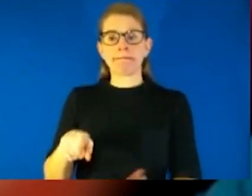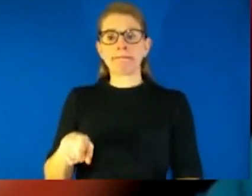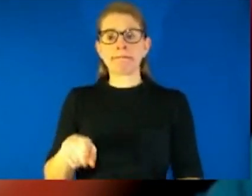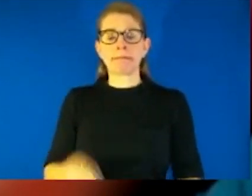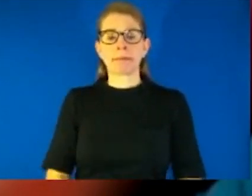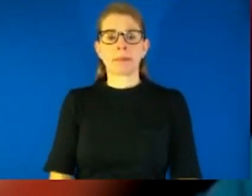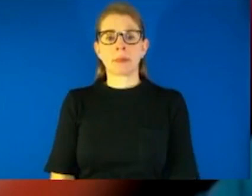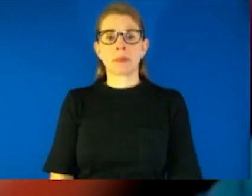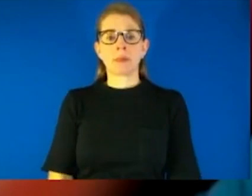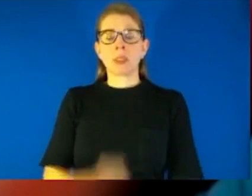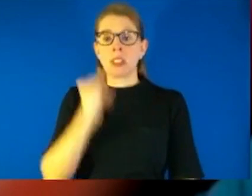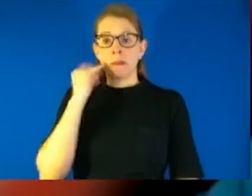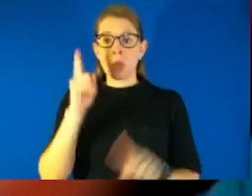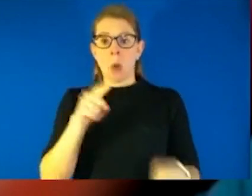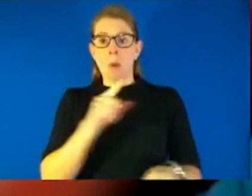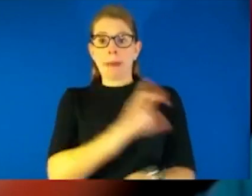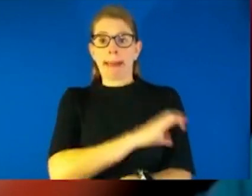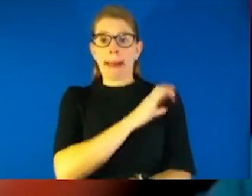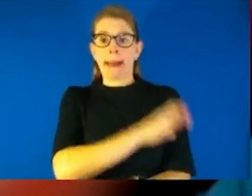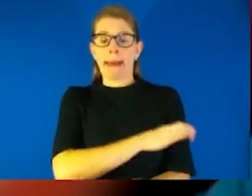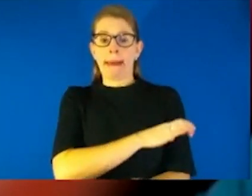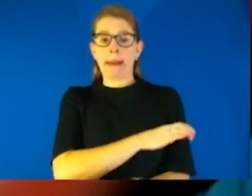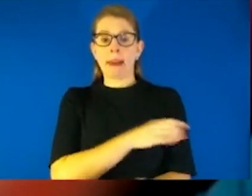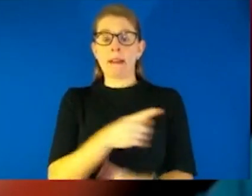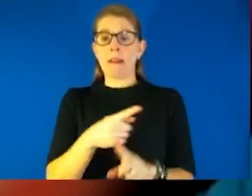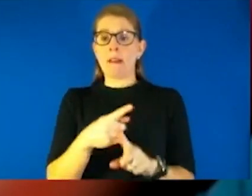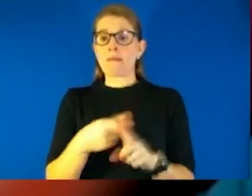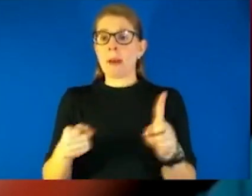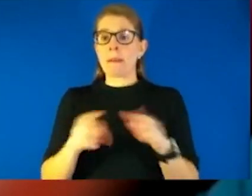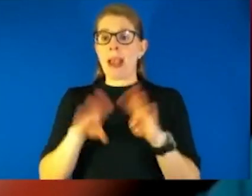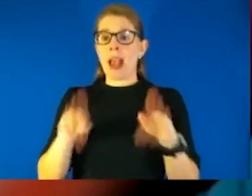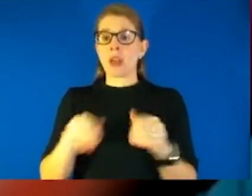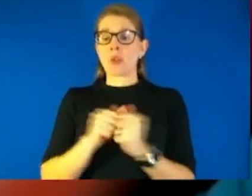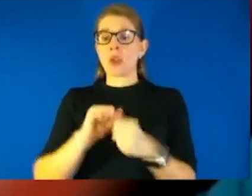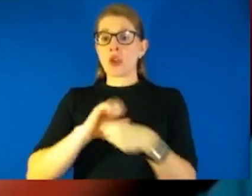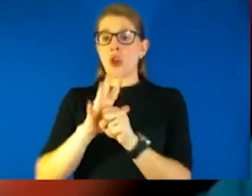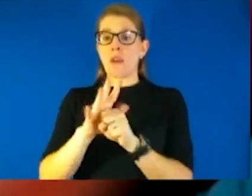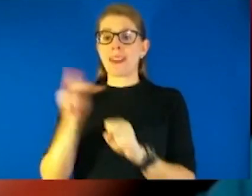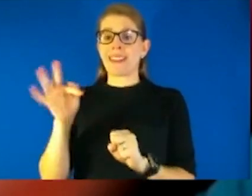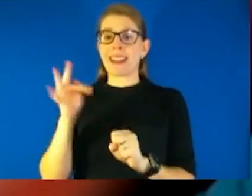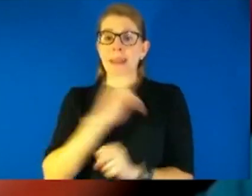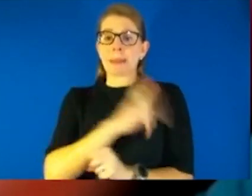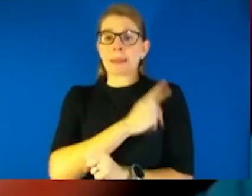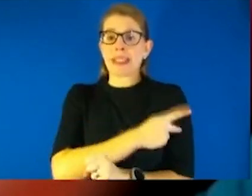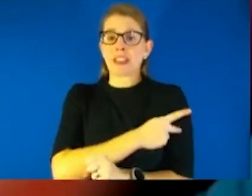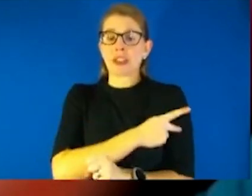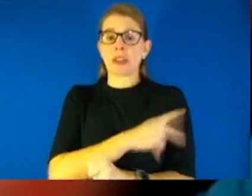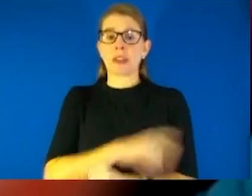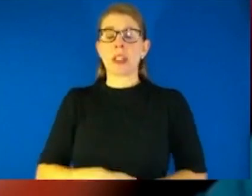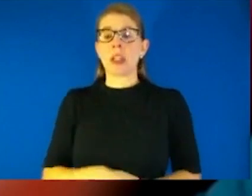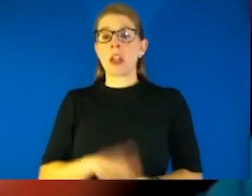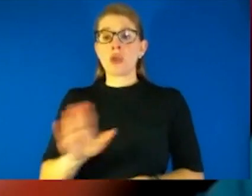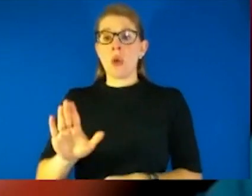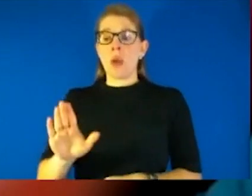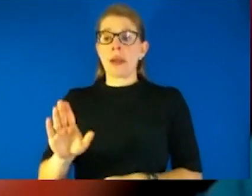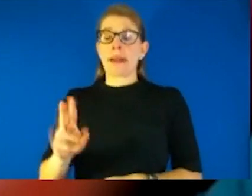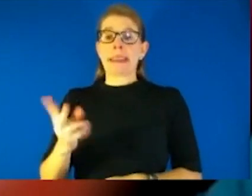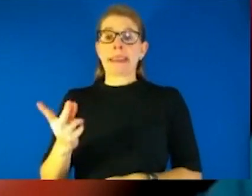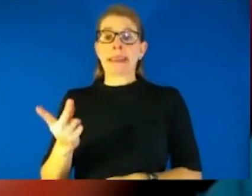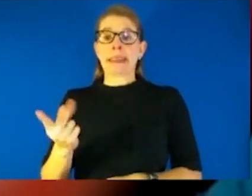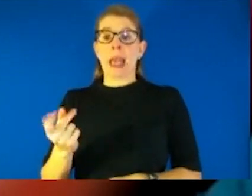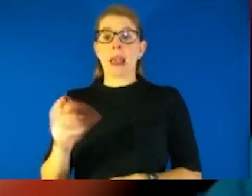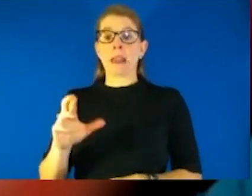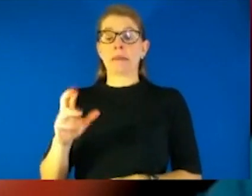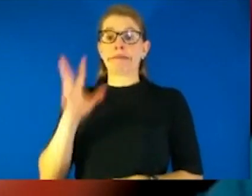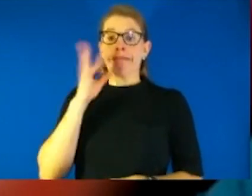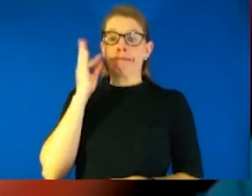if you go to the clinic and they come from a household with COVID-19 patients and your cat or dog has respiratory signs,